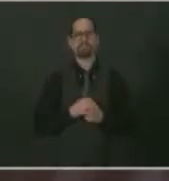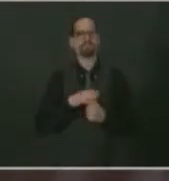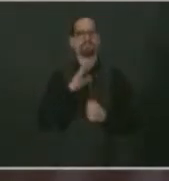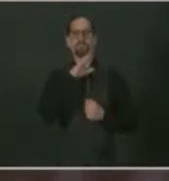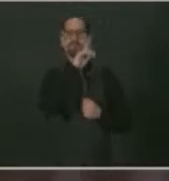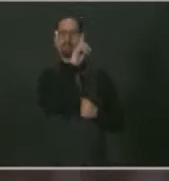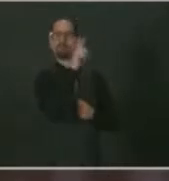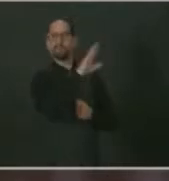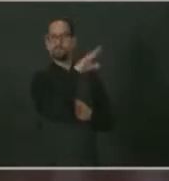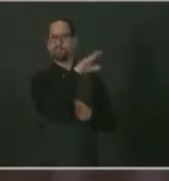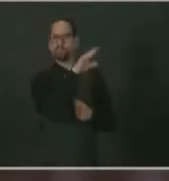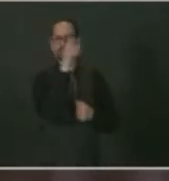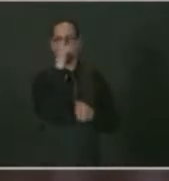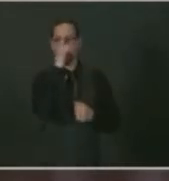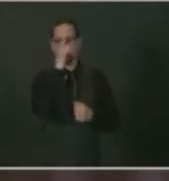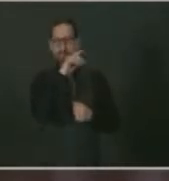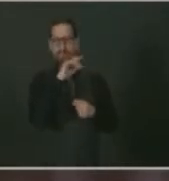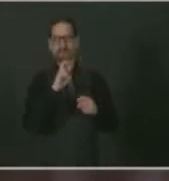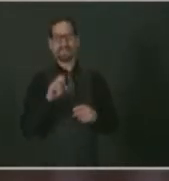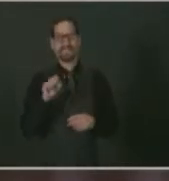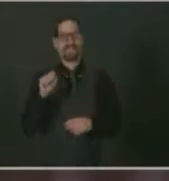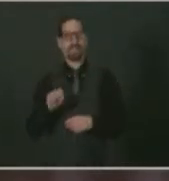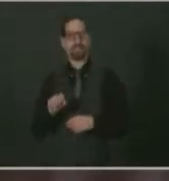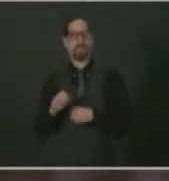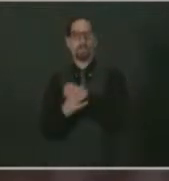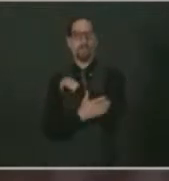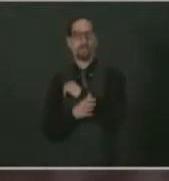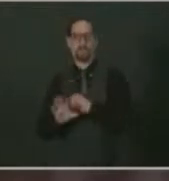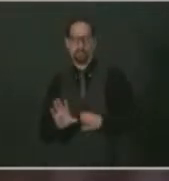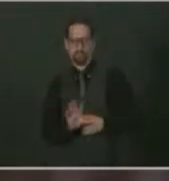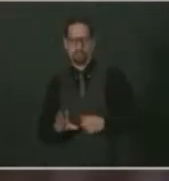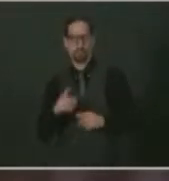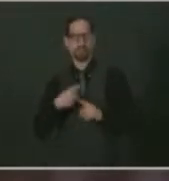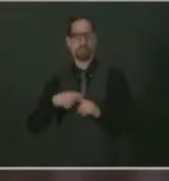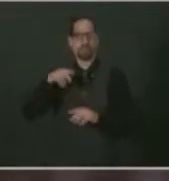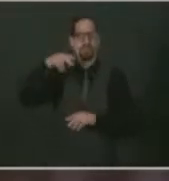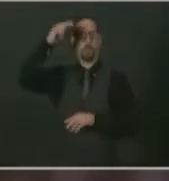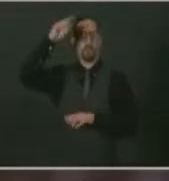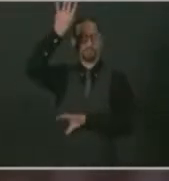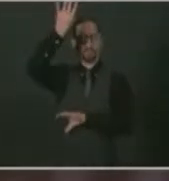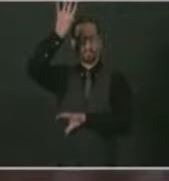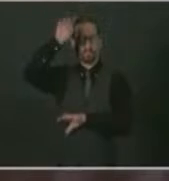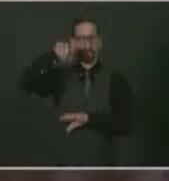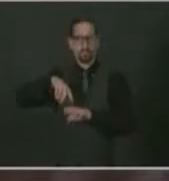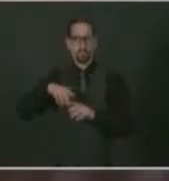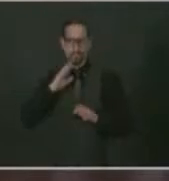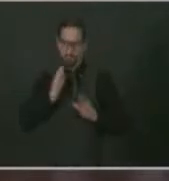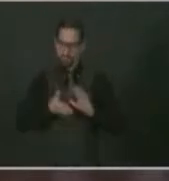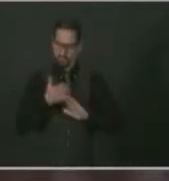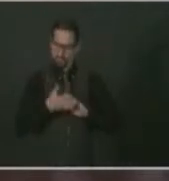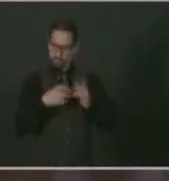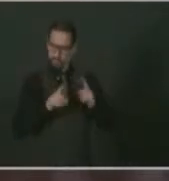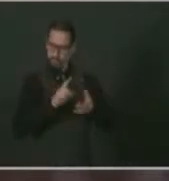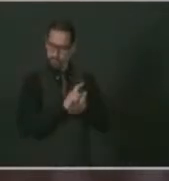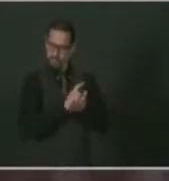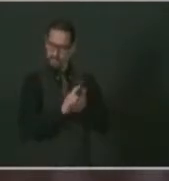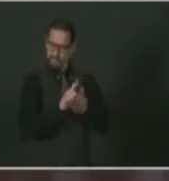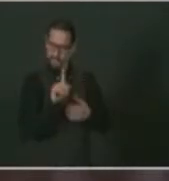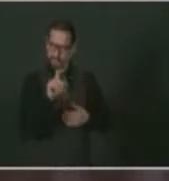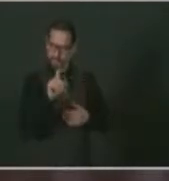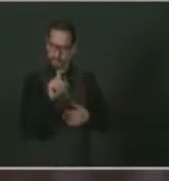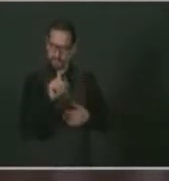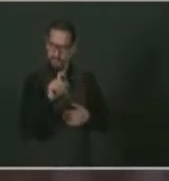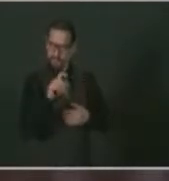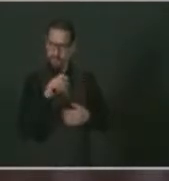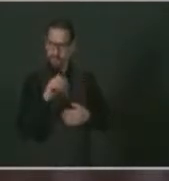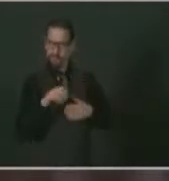operate 2 to 6, I believe. Is that all like throughout the week? Because that's significantly shorter than the rest. And the other sites were Westerly, Johnston, East